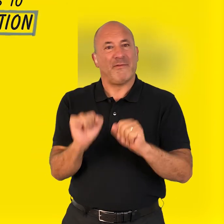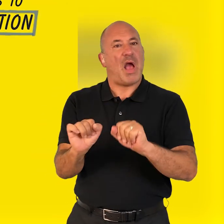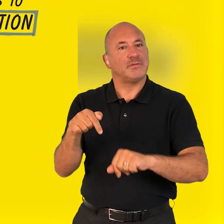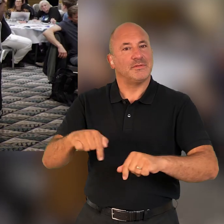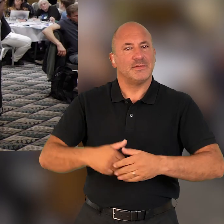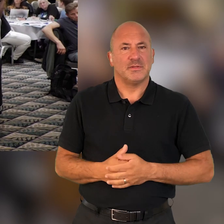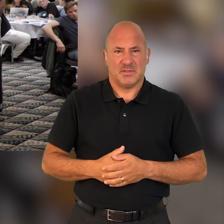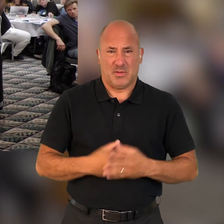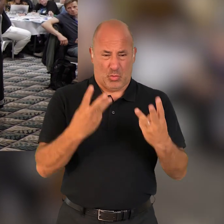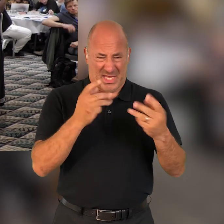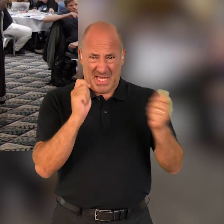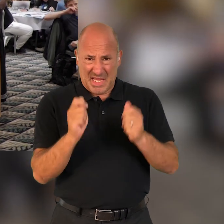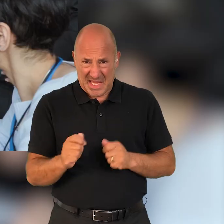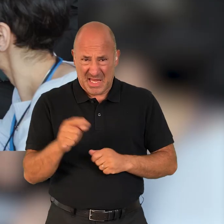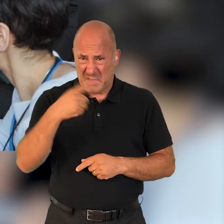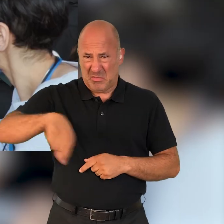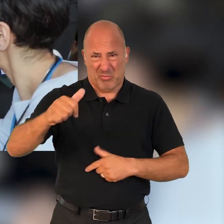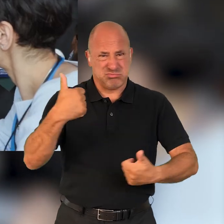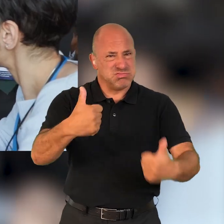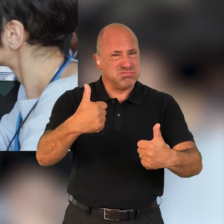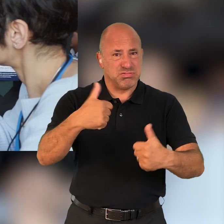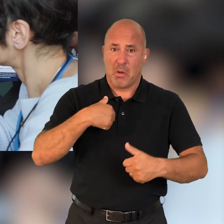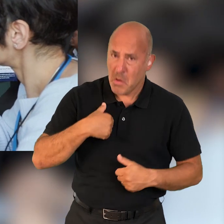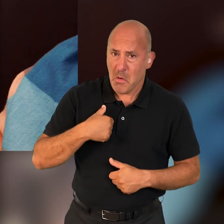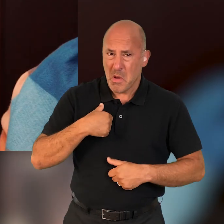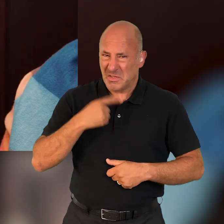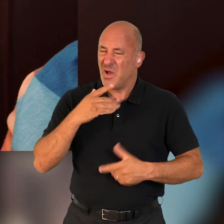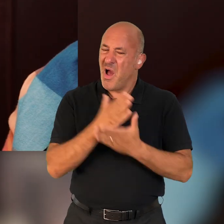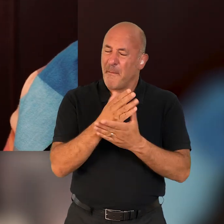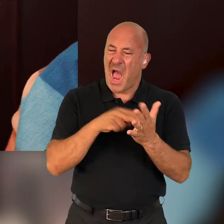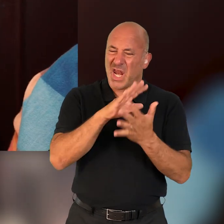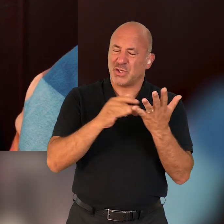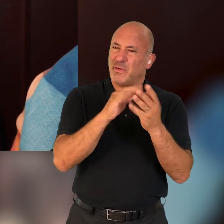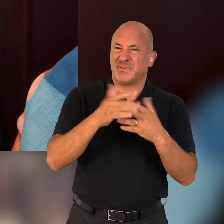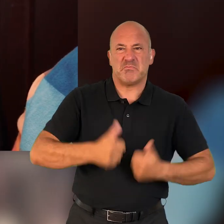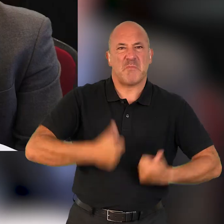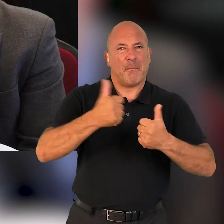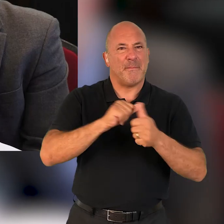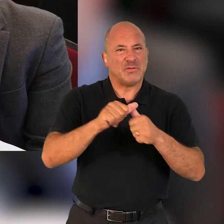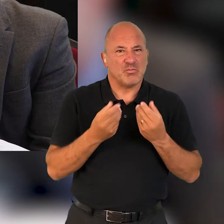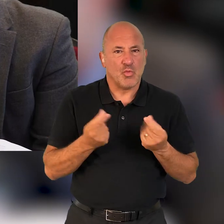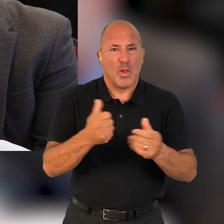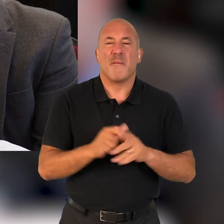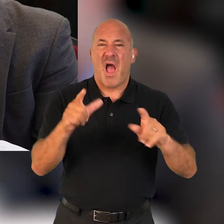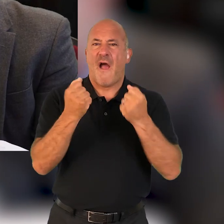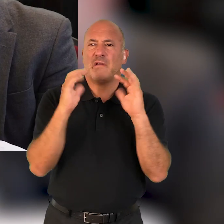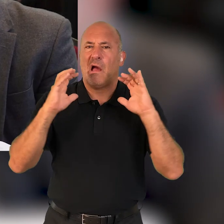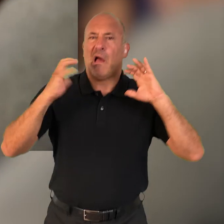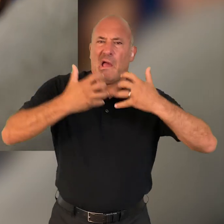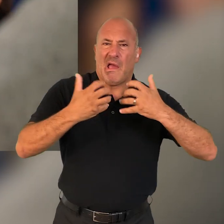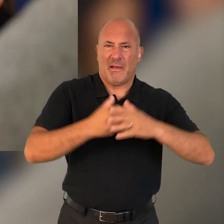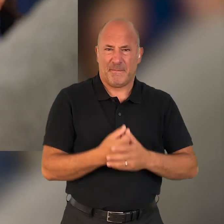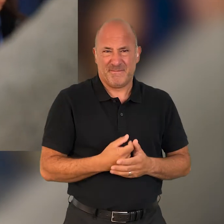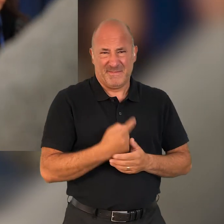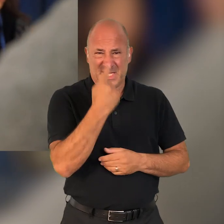preventing it. People supported the 3 shifts and could see how they could help deliver a better and more efficient NHS. However, they also raised some